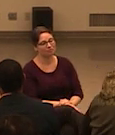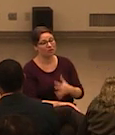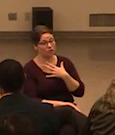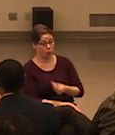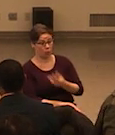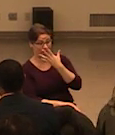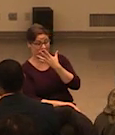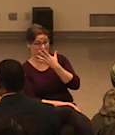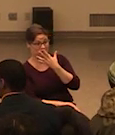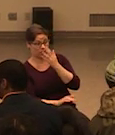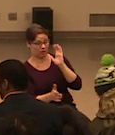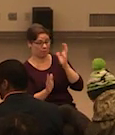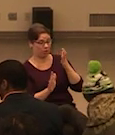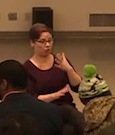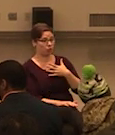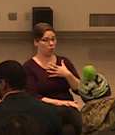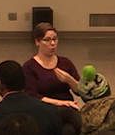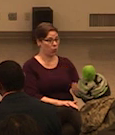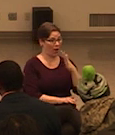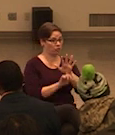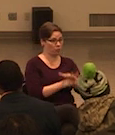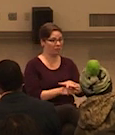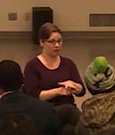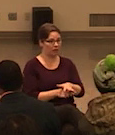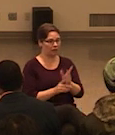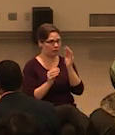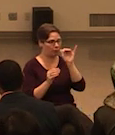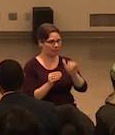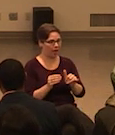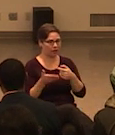Reflect on that with your neighbors for a moment.